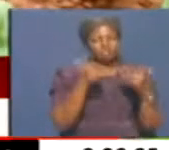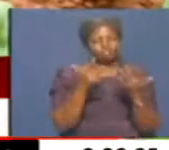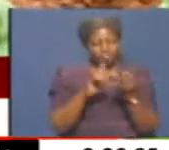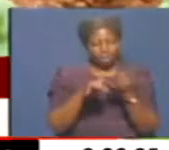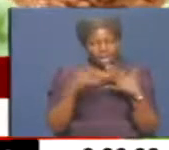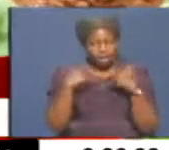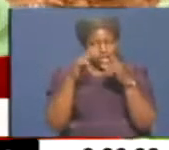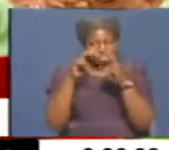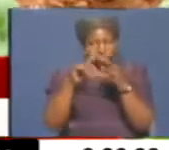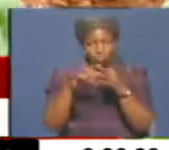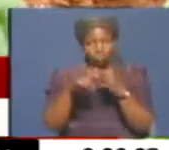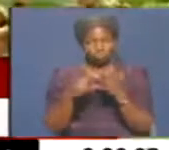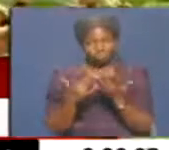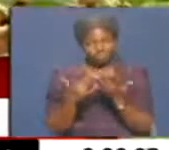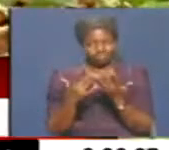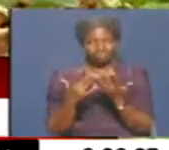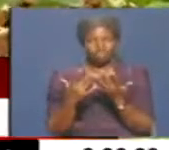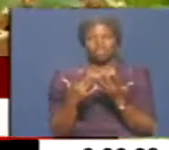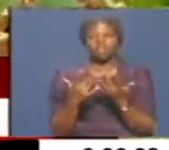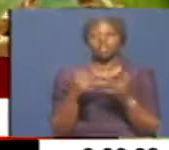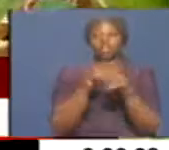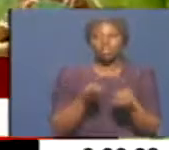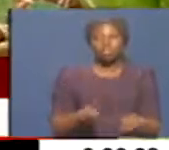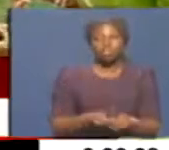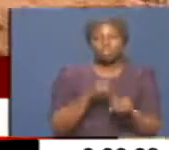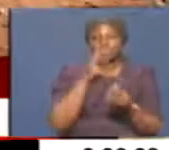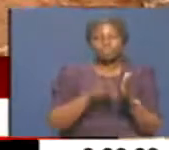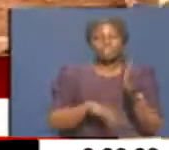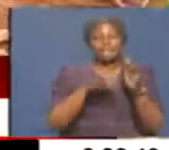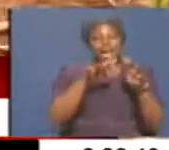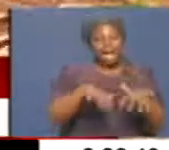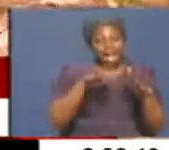research showing that conventional agriculture releases more greenhouse gases than organic.